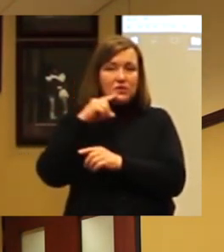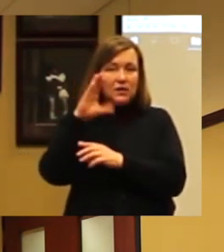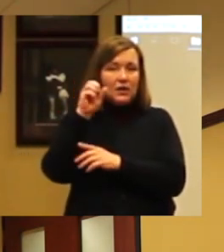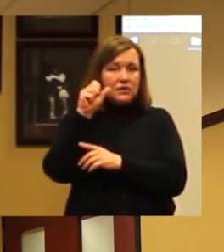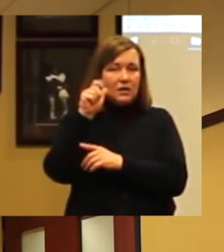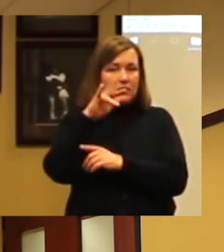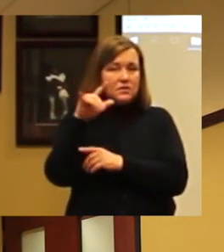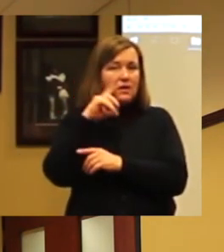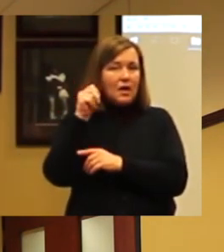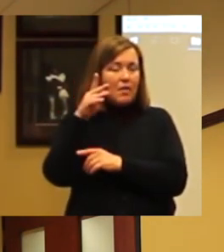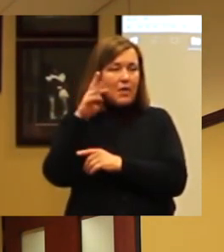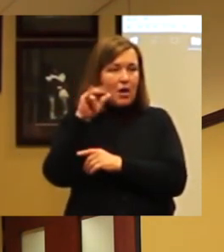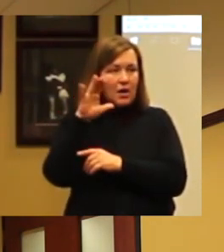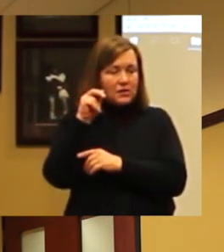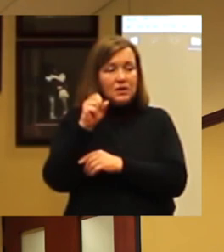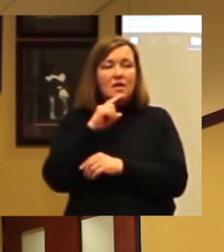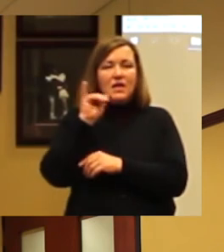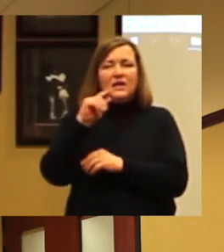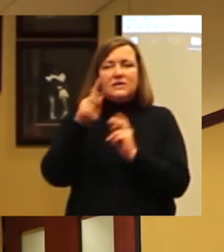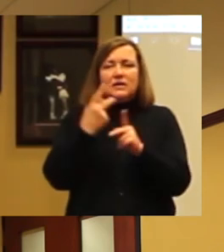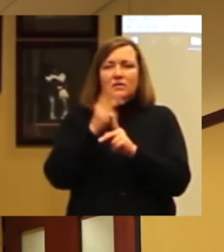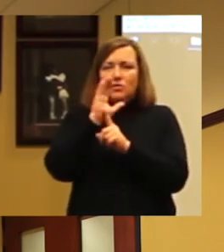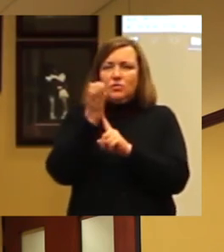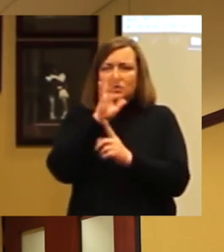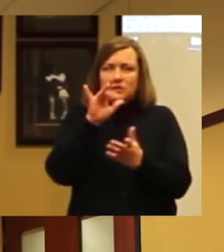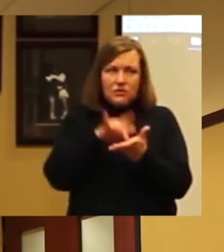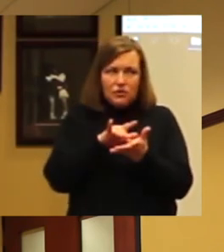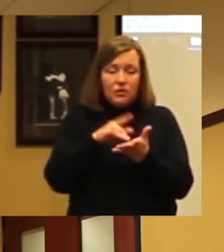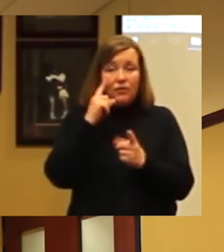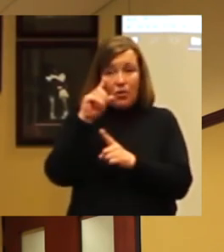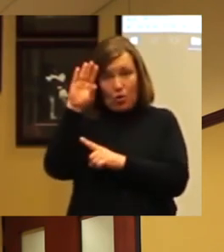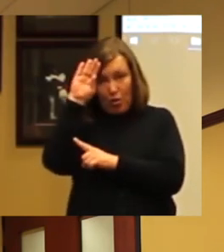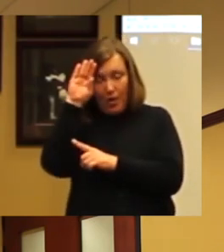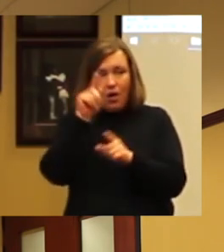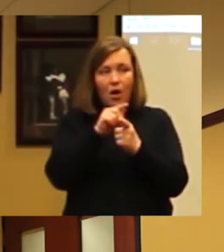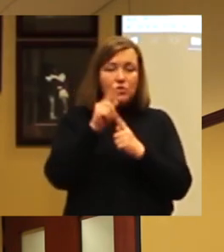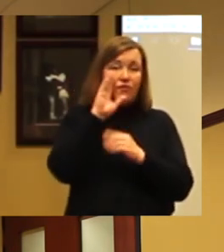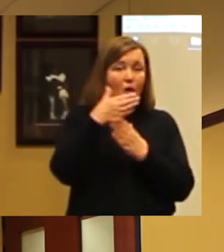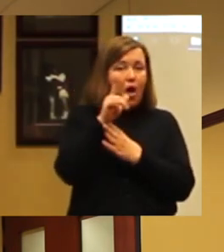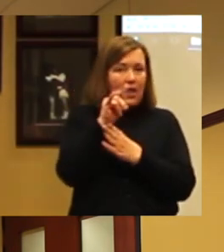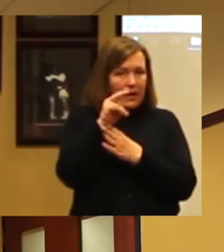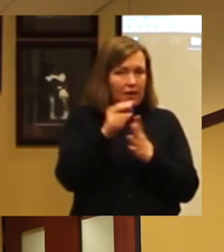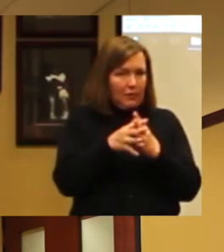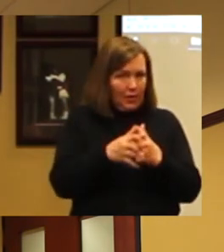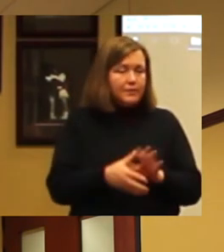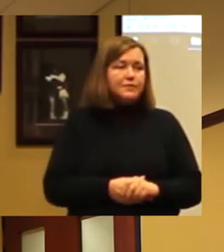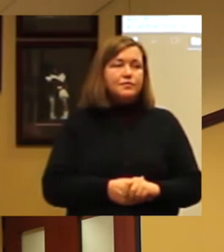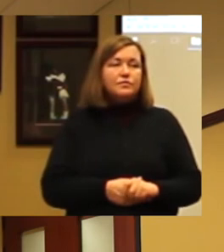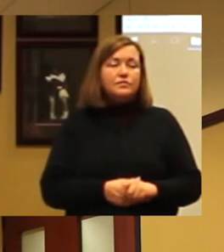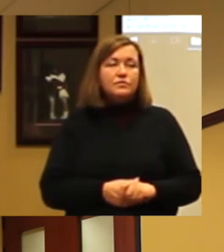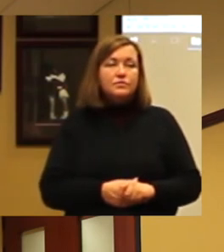which is like the cultural center, no epicenter, not only for Cuba, but for all Latin America. When